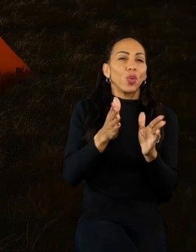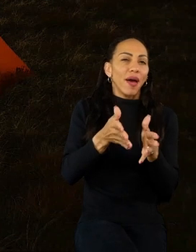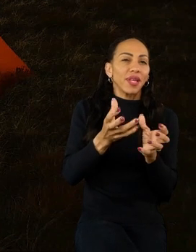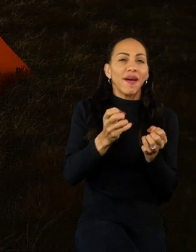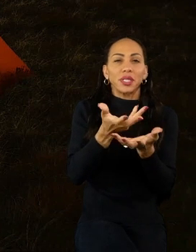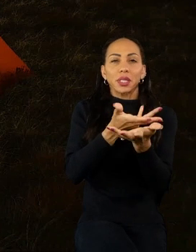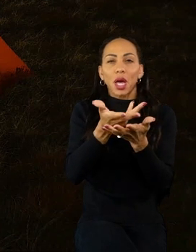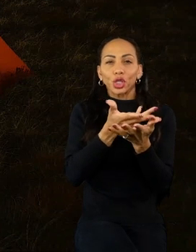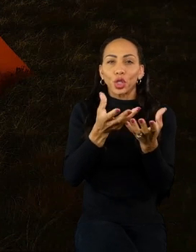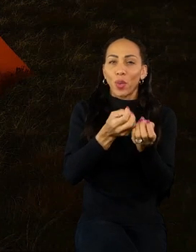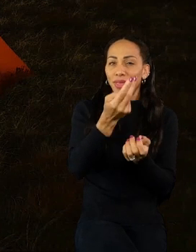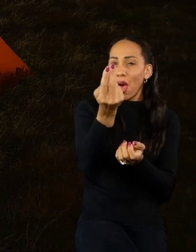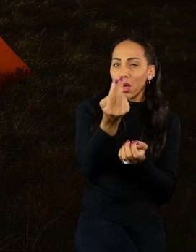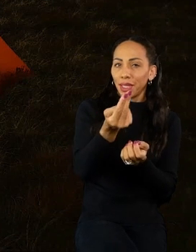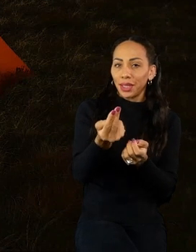project.